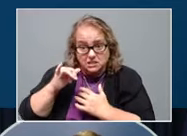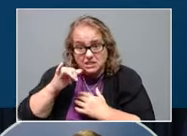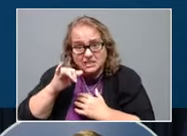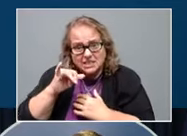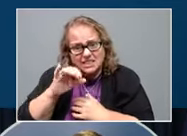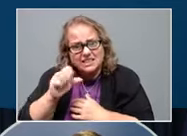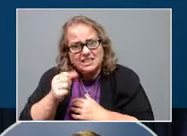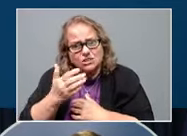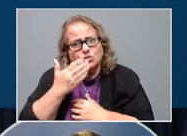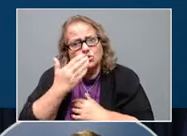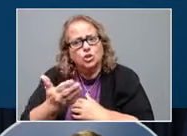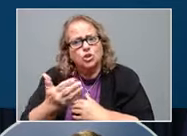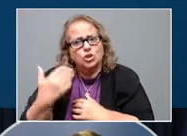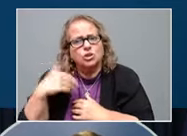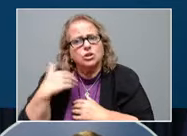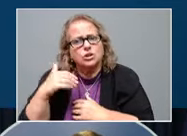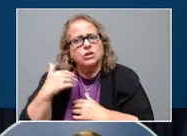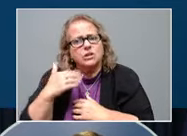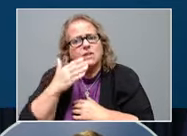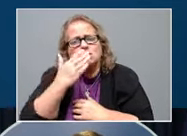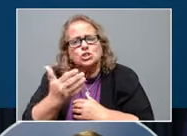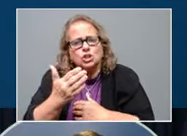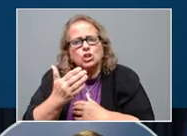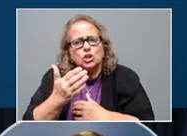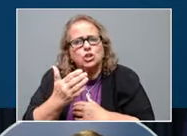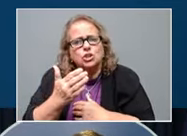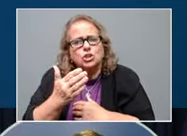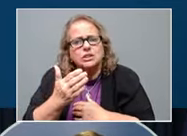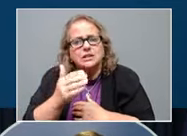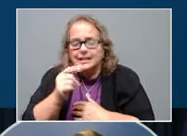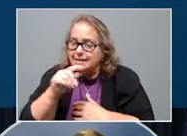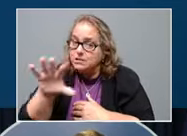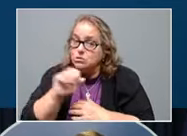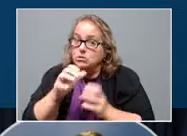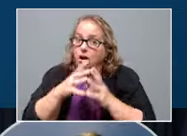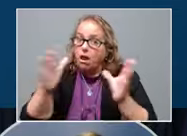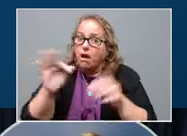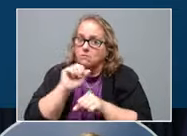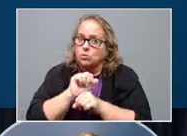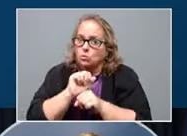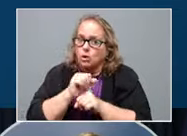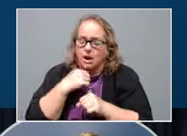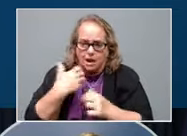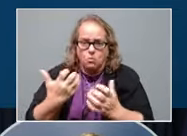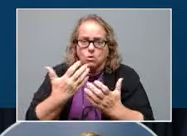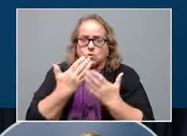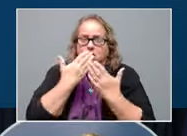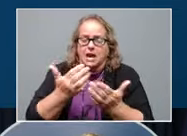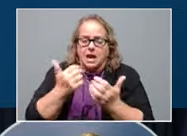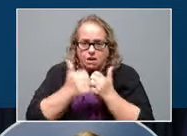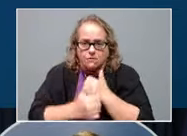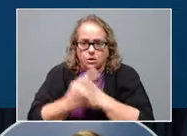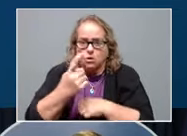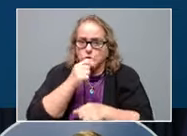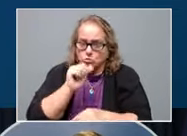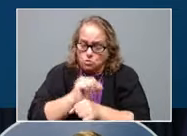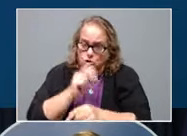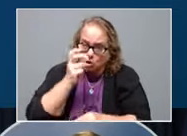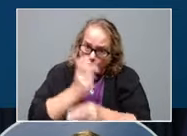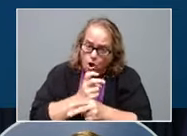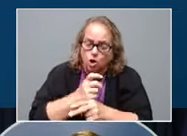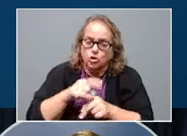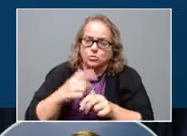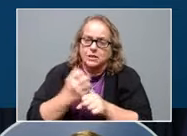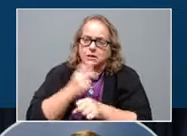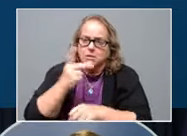is a big feat. And it's taken a whole lot of work. And I want to thank everybody out there that has worked on it. What we've learned with the